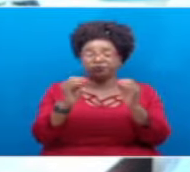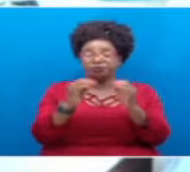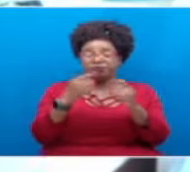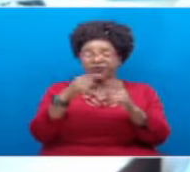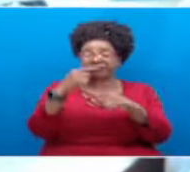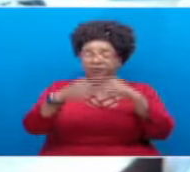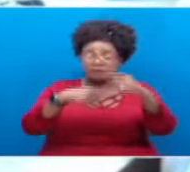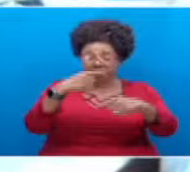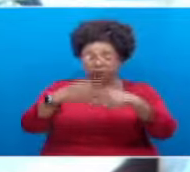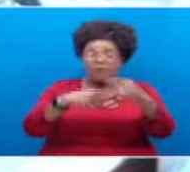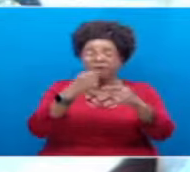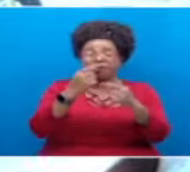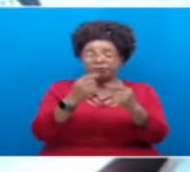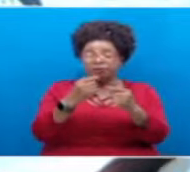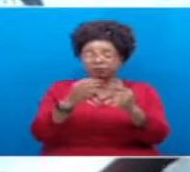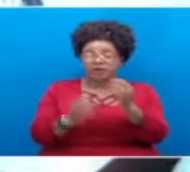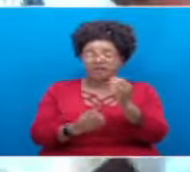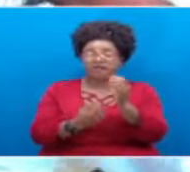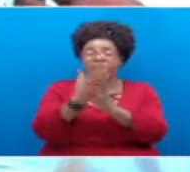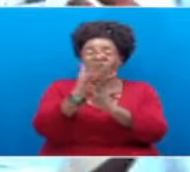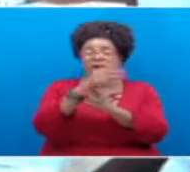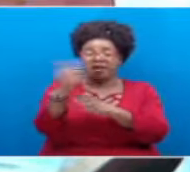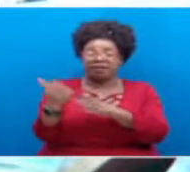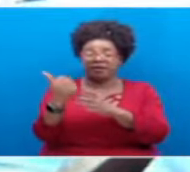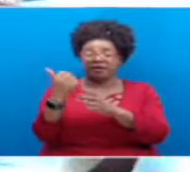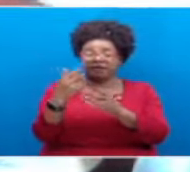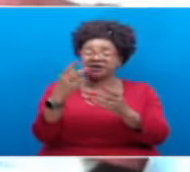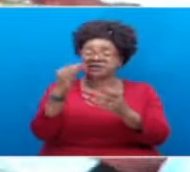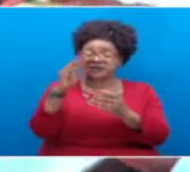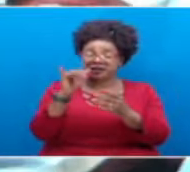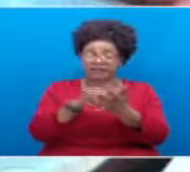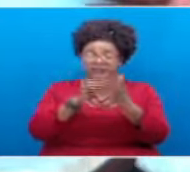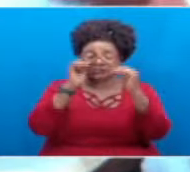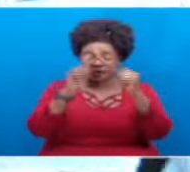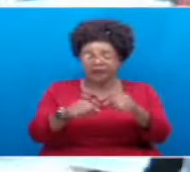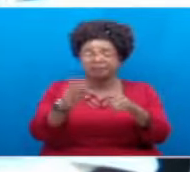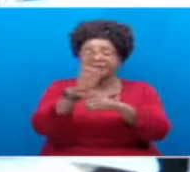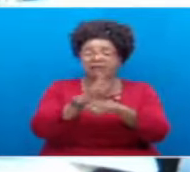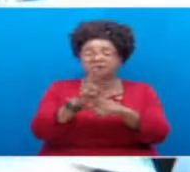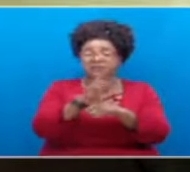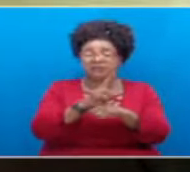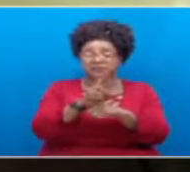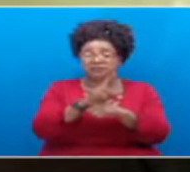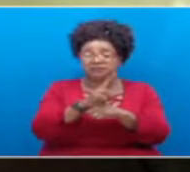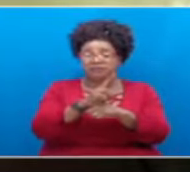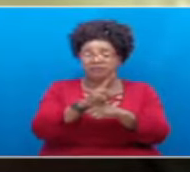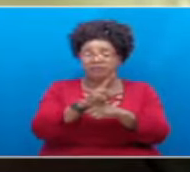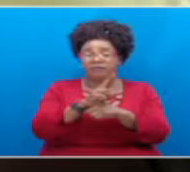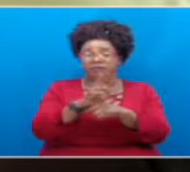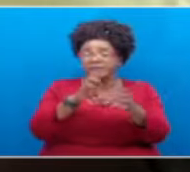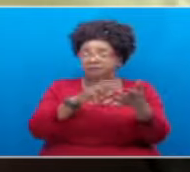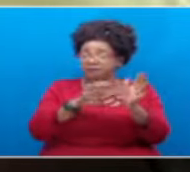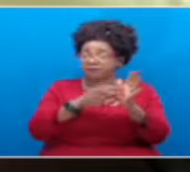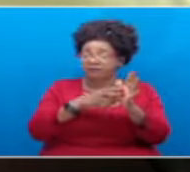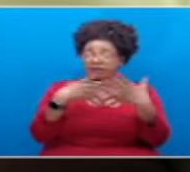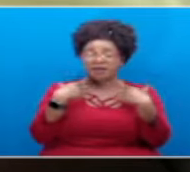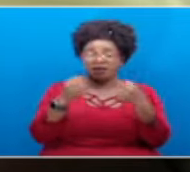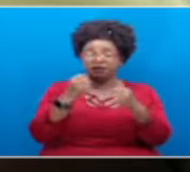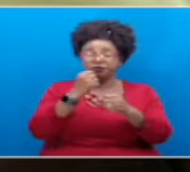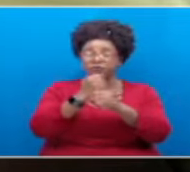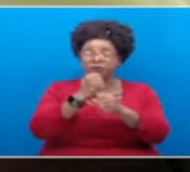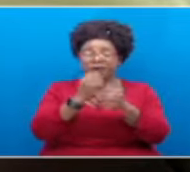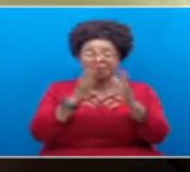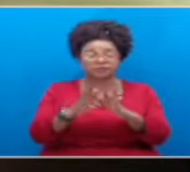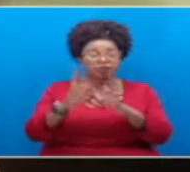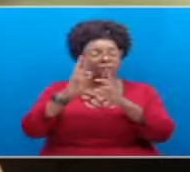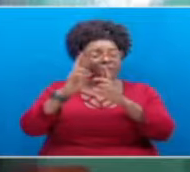efforts to develop other vaccines that can be administered in adults too. In the meantime, health workers are hopeful that the